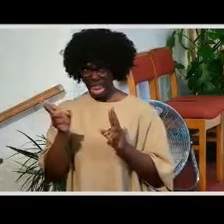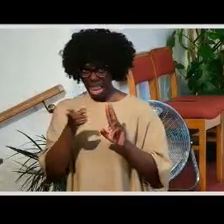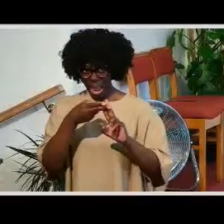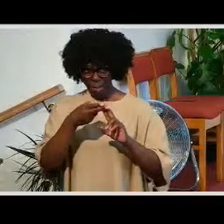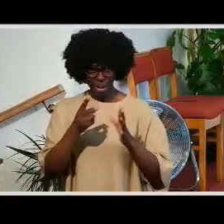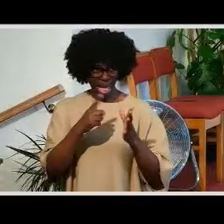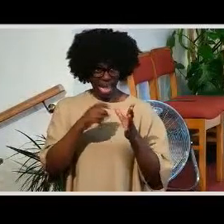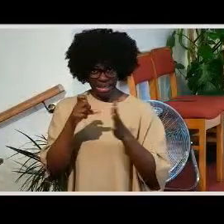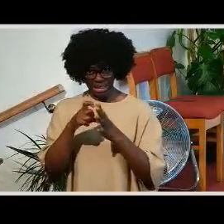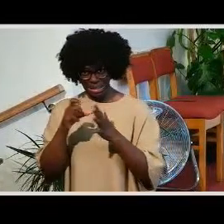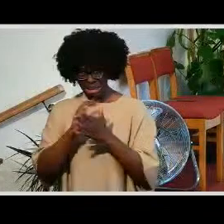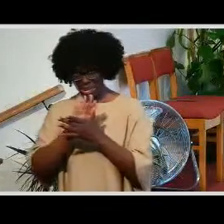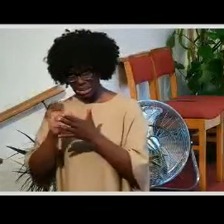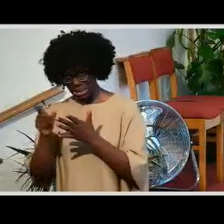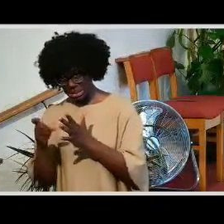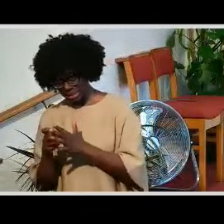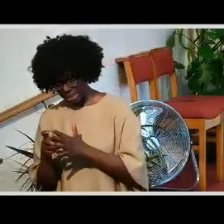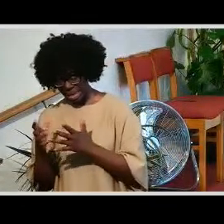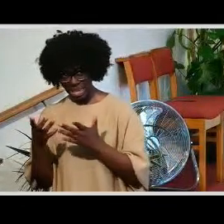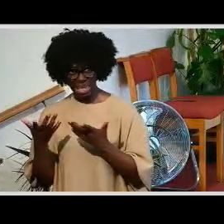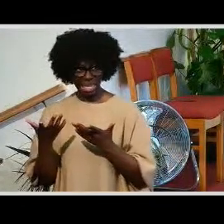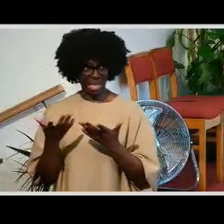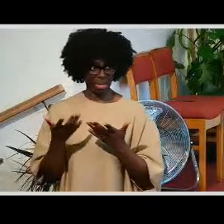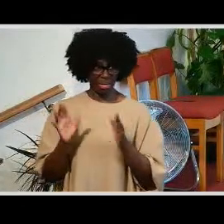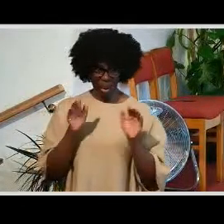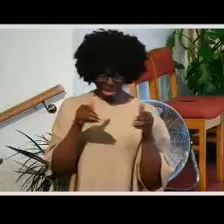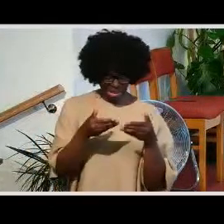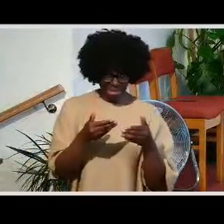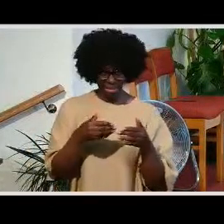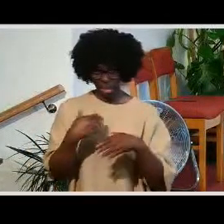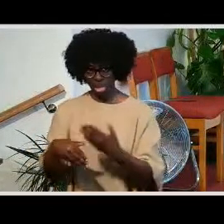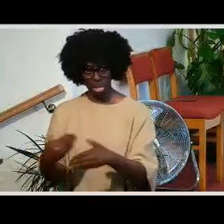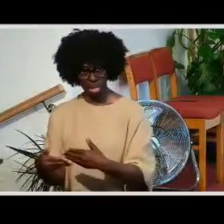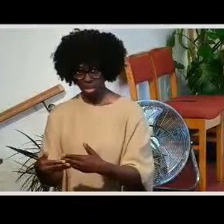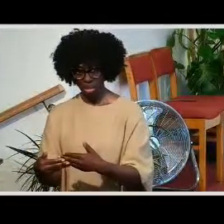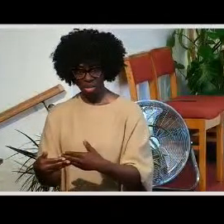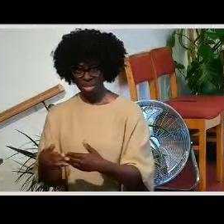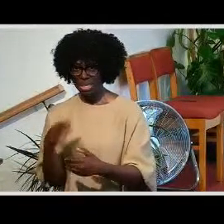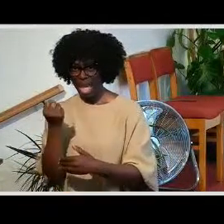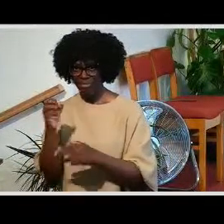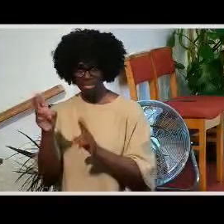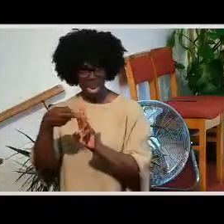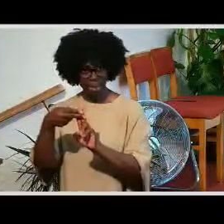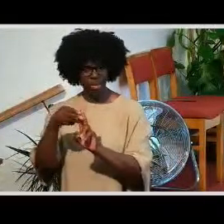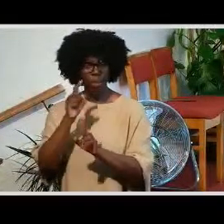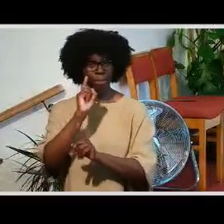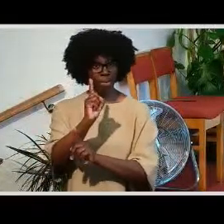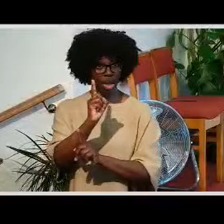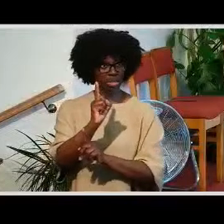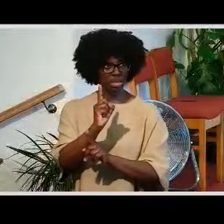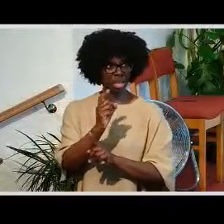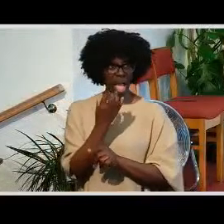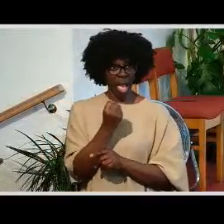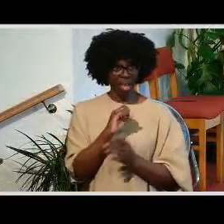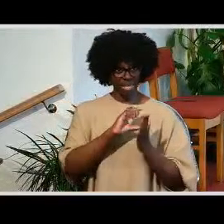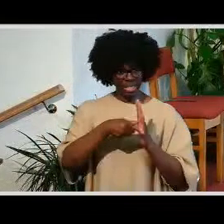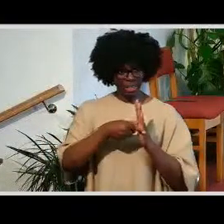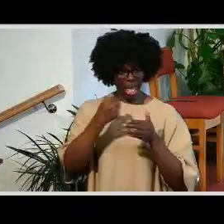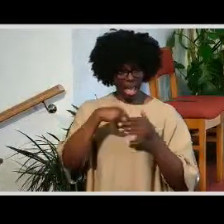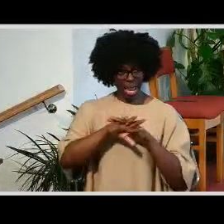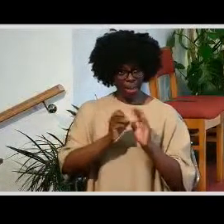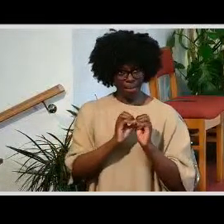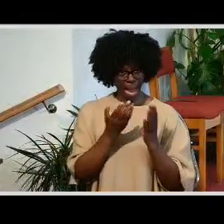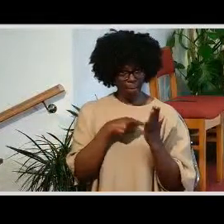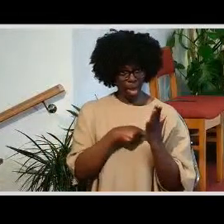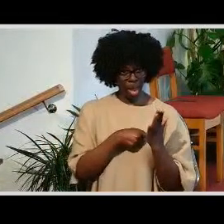global developmental delay. But there were individuals who had to live with conditions and function normally, and